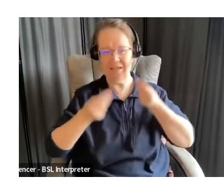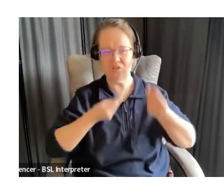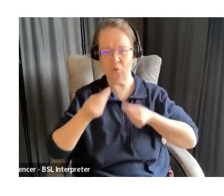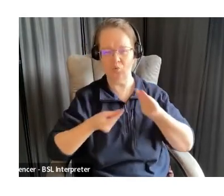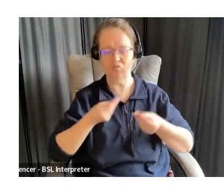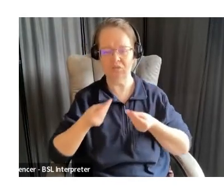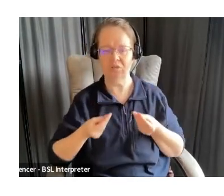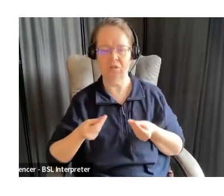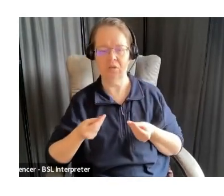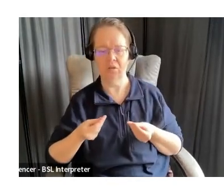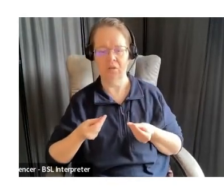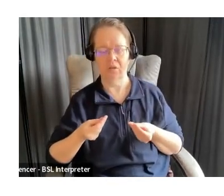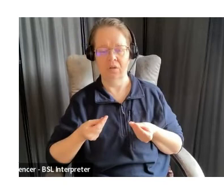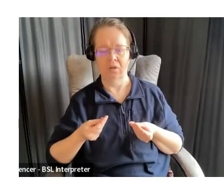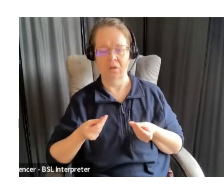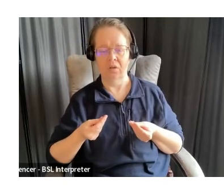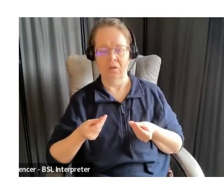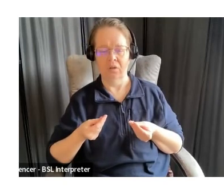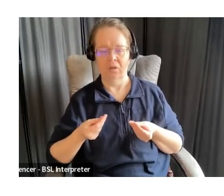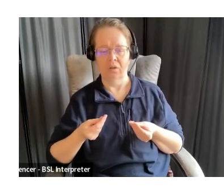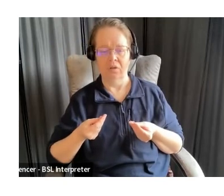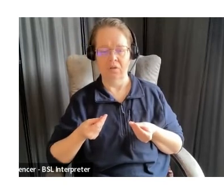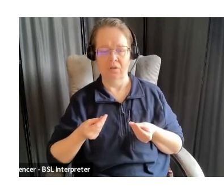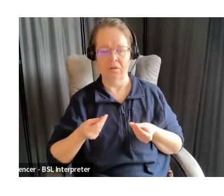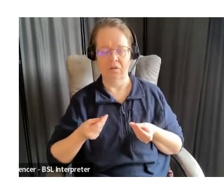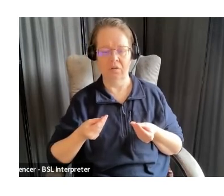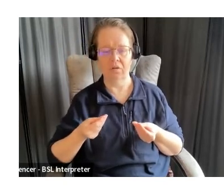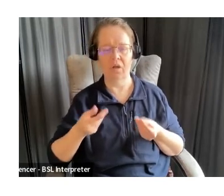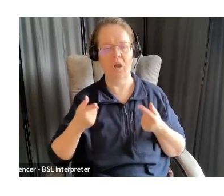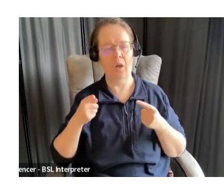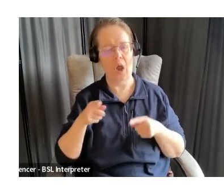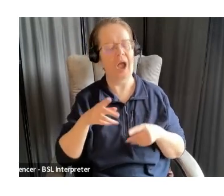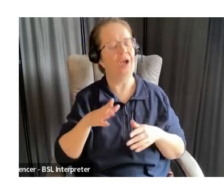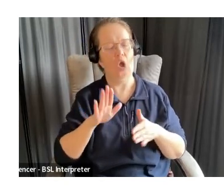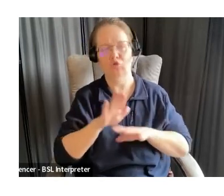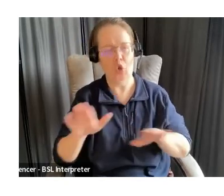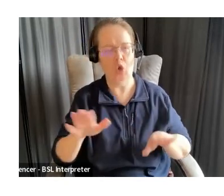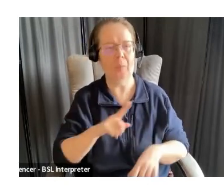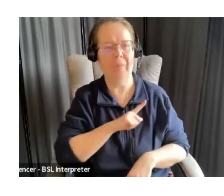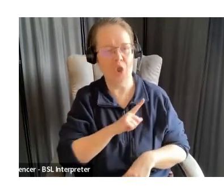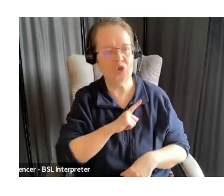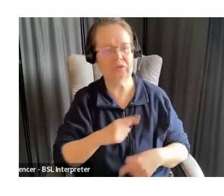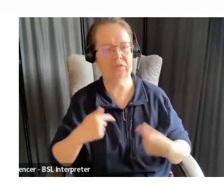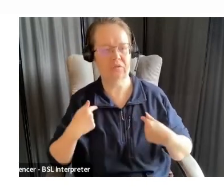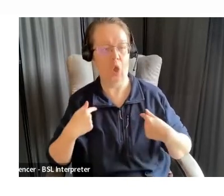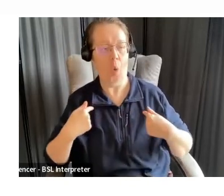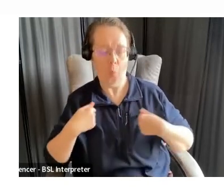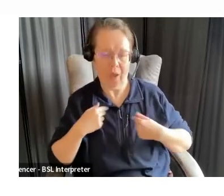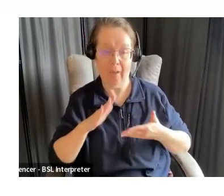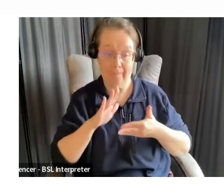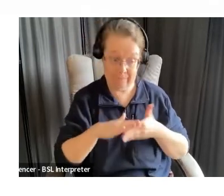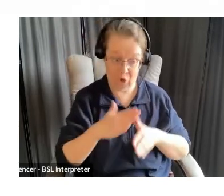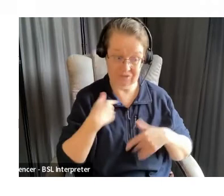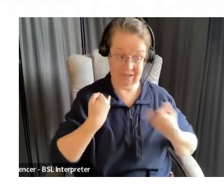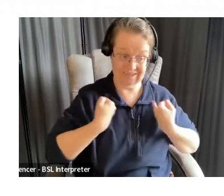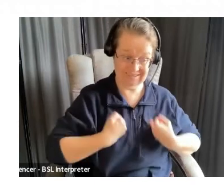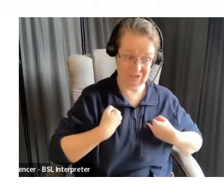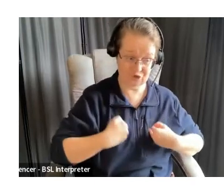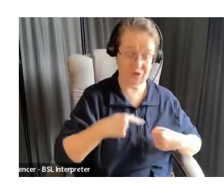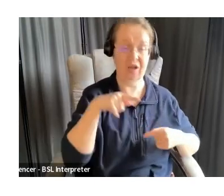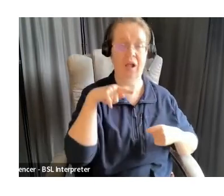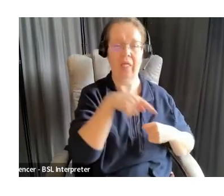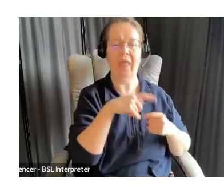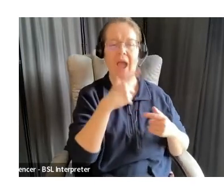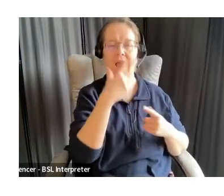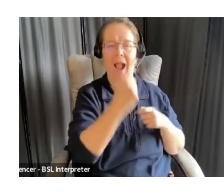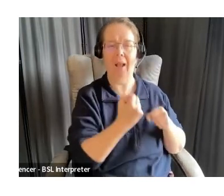had, as I said, not in spite of, but because of our condition, right? If you've got any success stories on